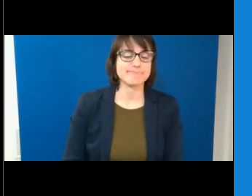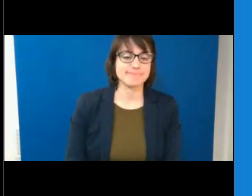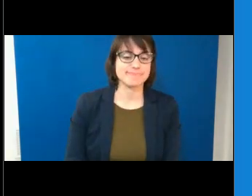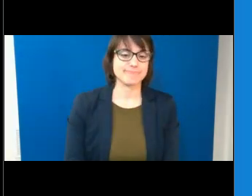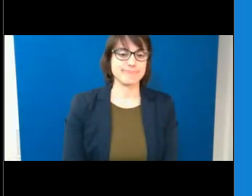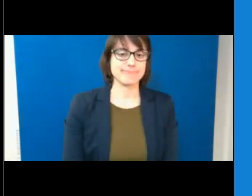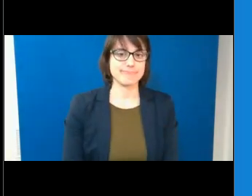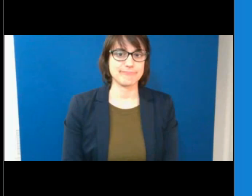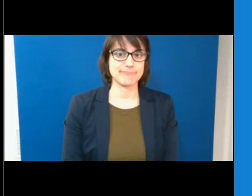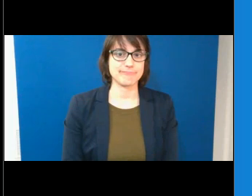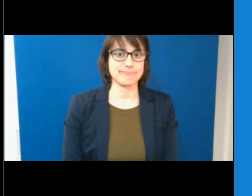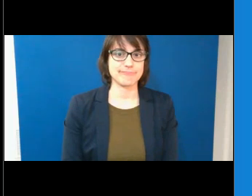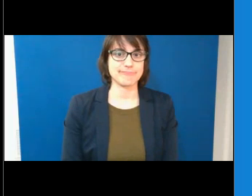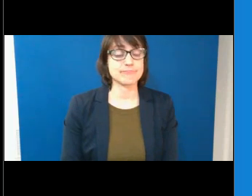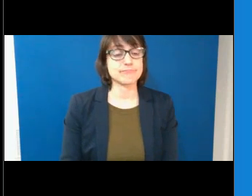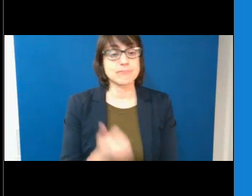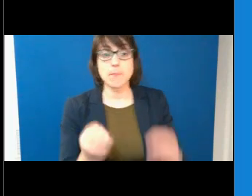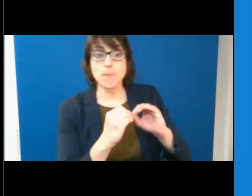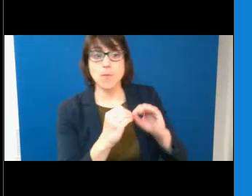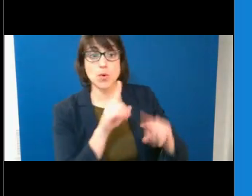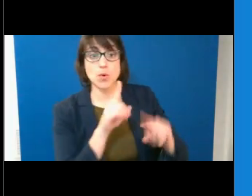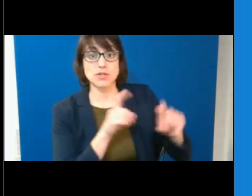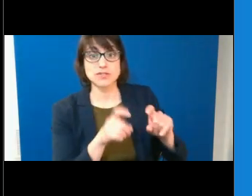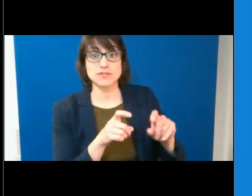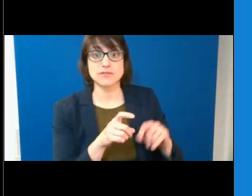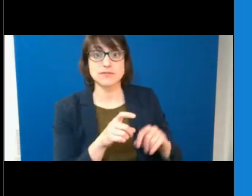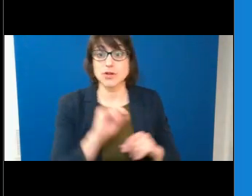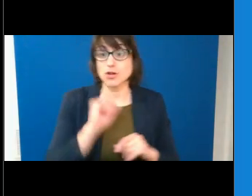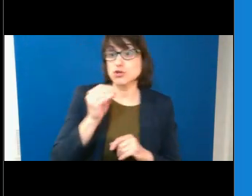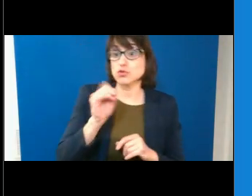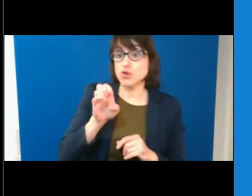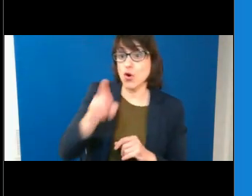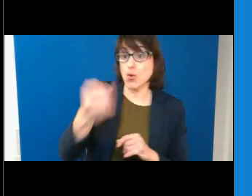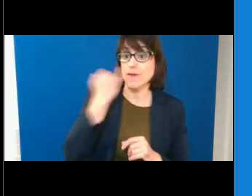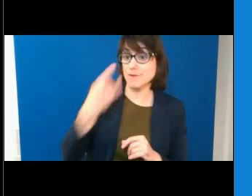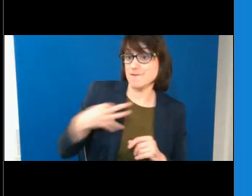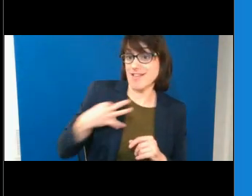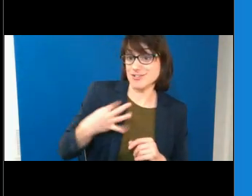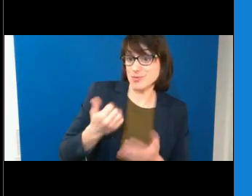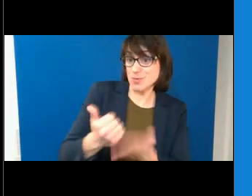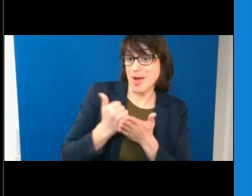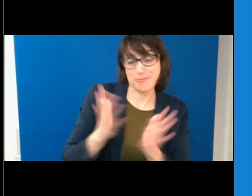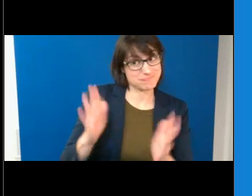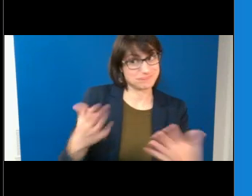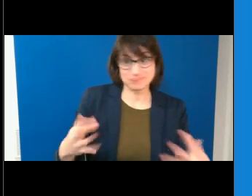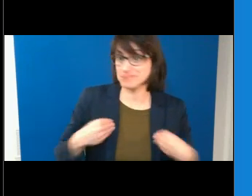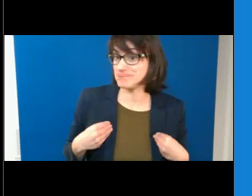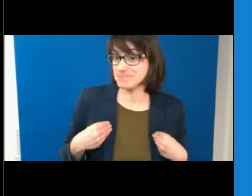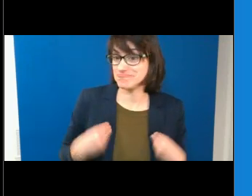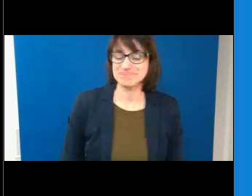Do you have any more questions? Joe, if you're volunteering to help, we'll take it.